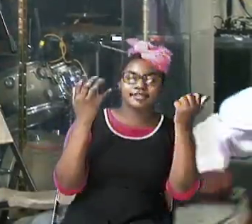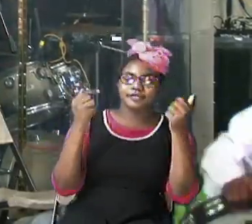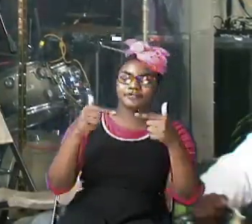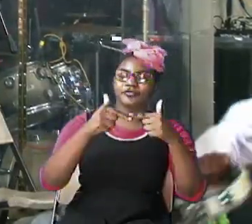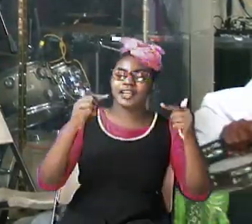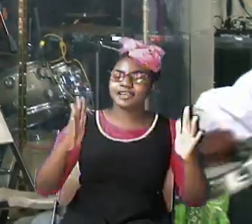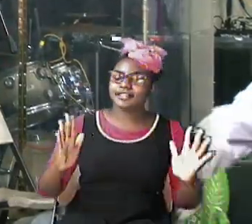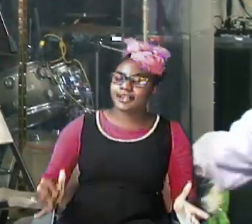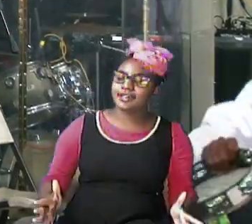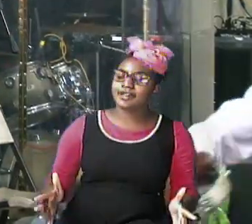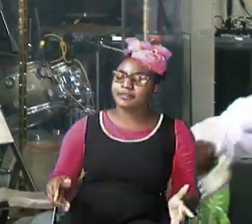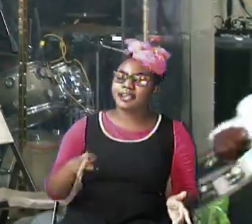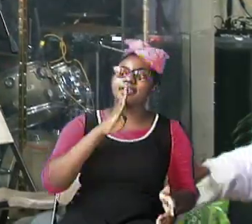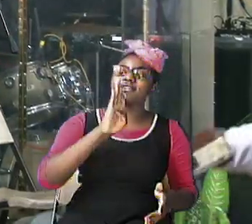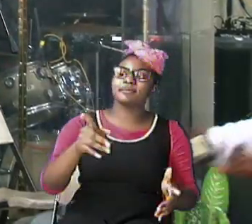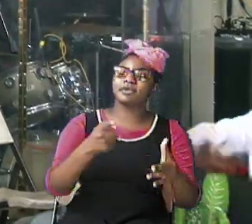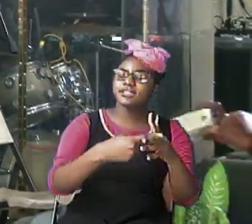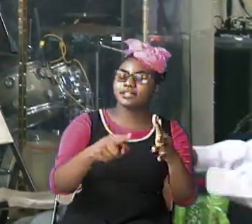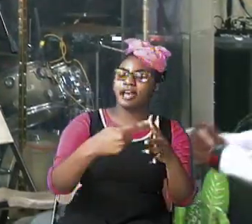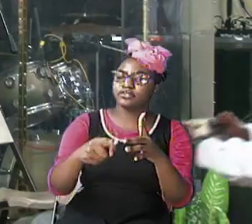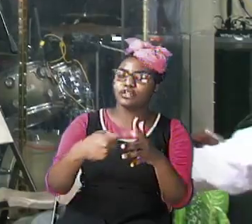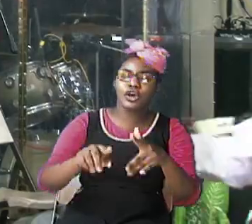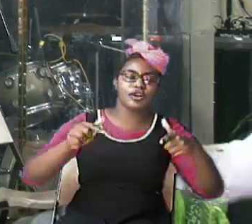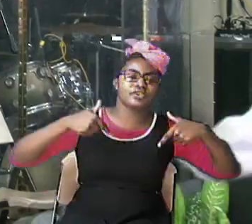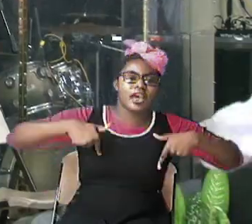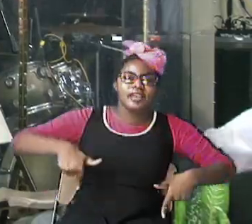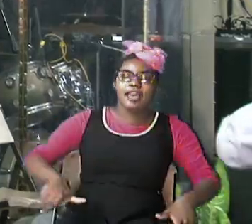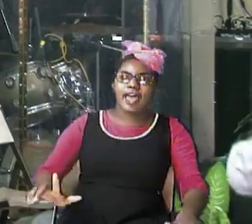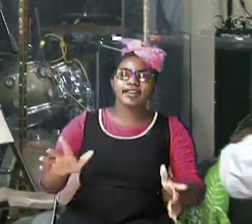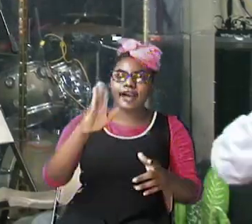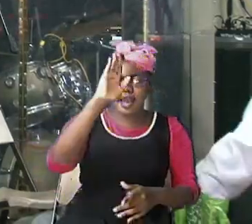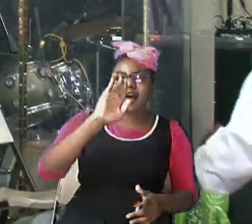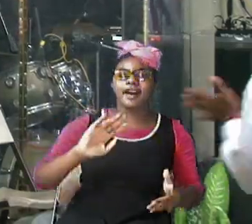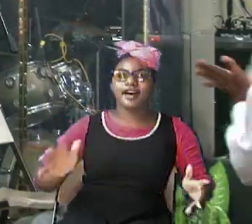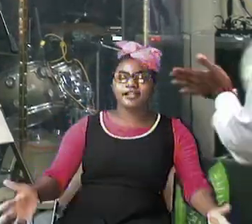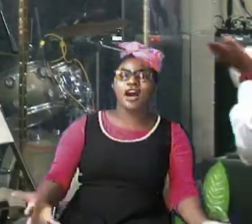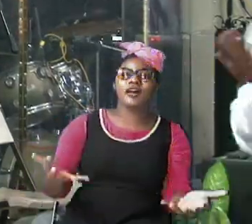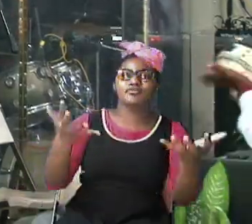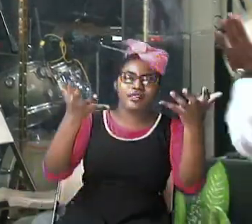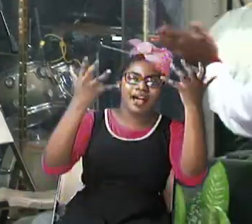arise. My God. And His enemies be scattered. Let